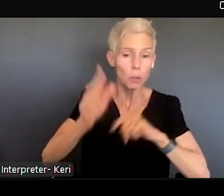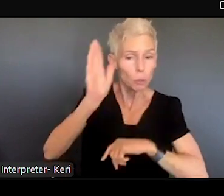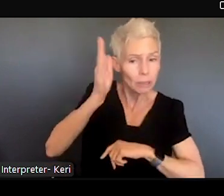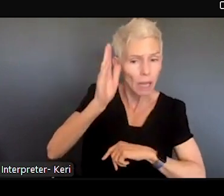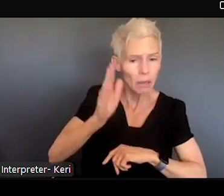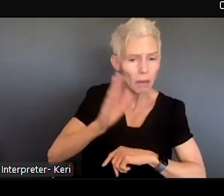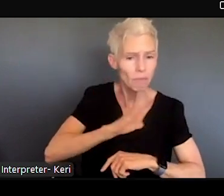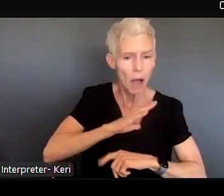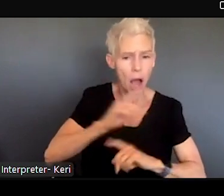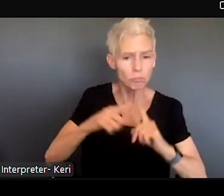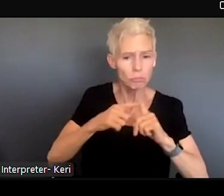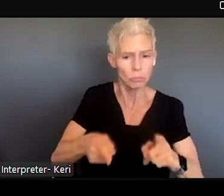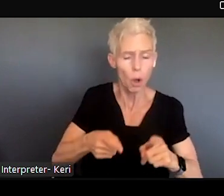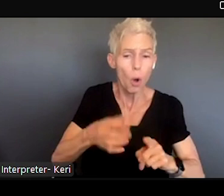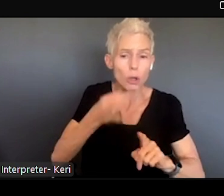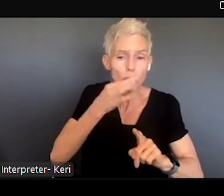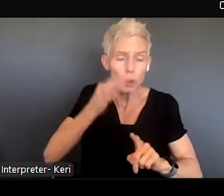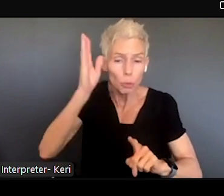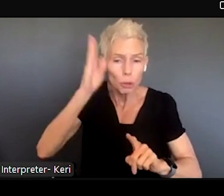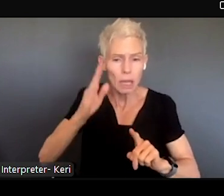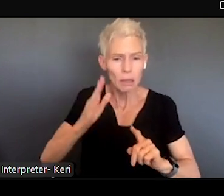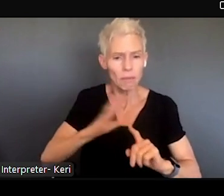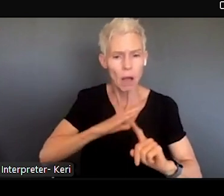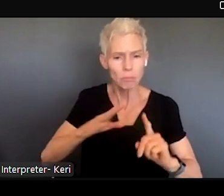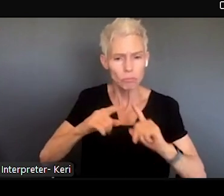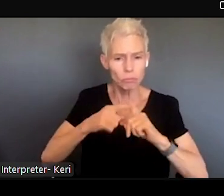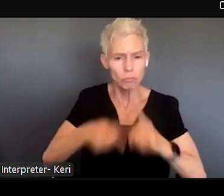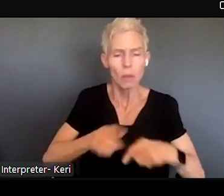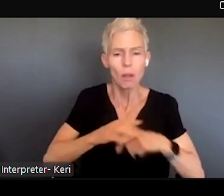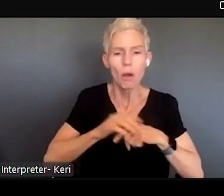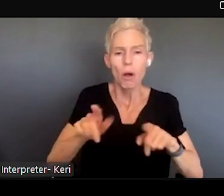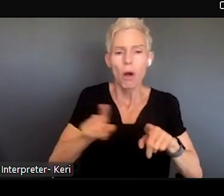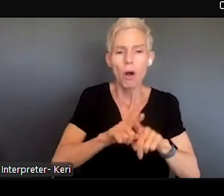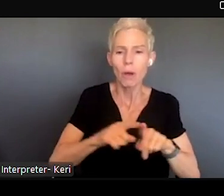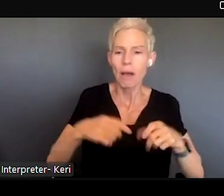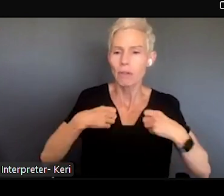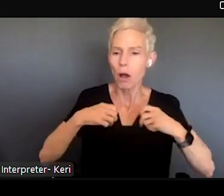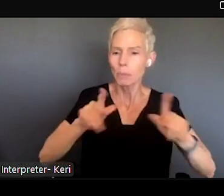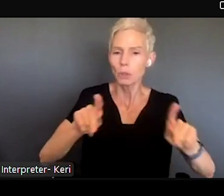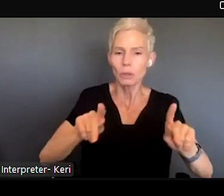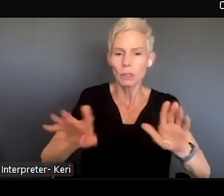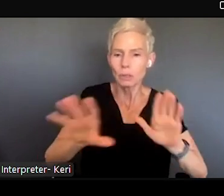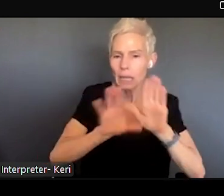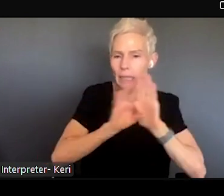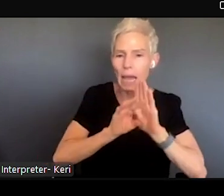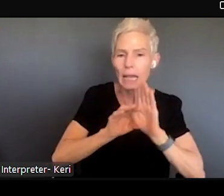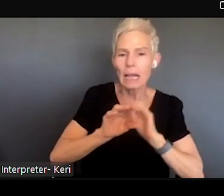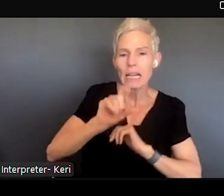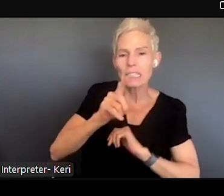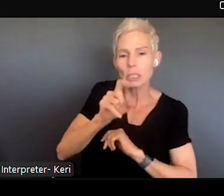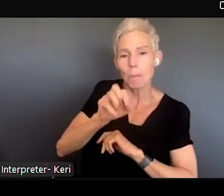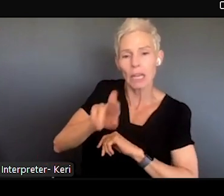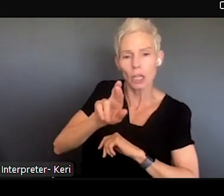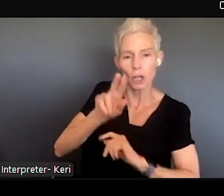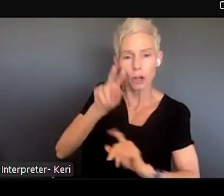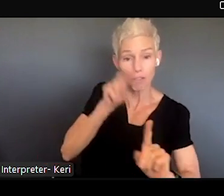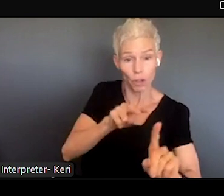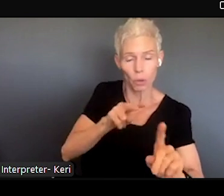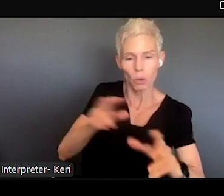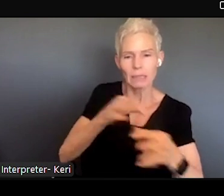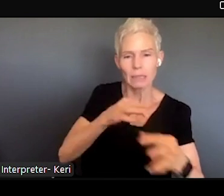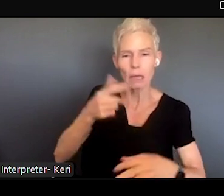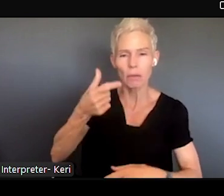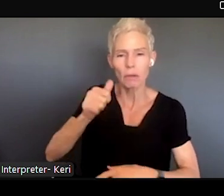present. But there's also the opportunity to select speaker view instead of gallery, so you can see the